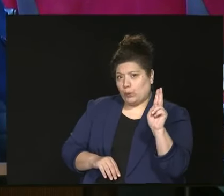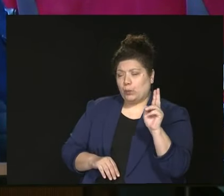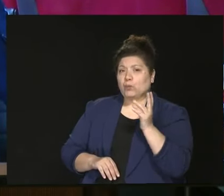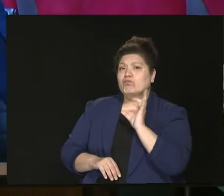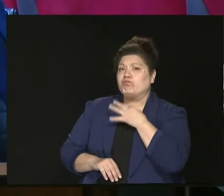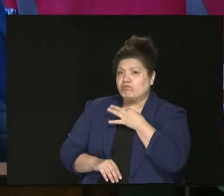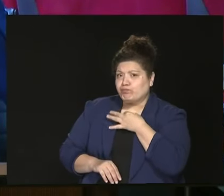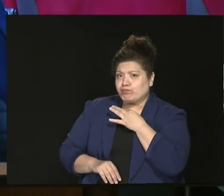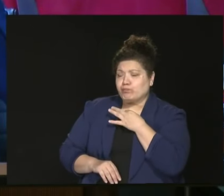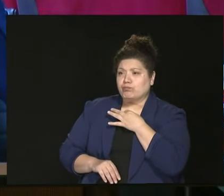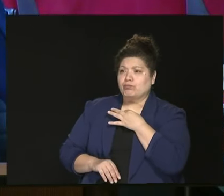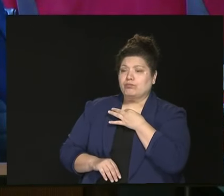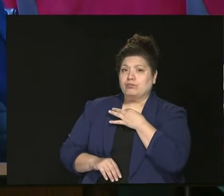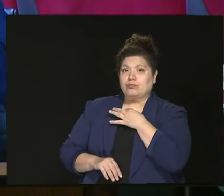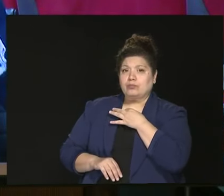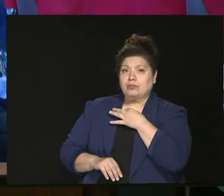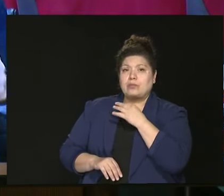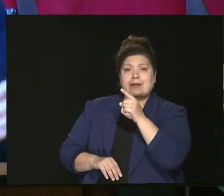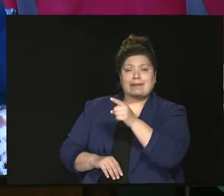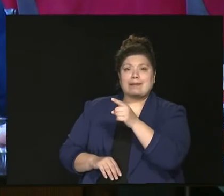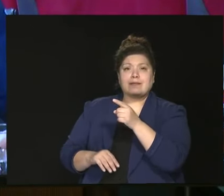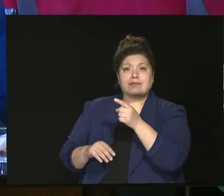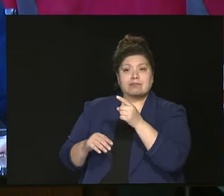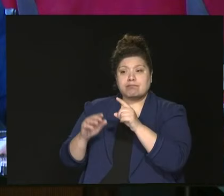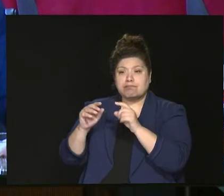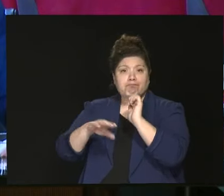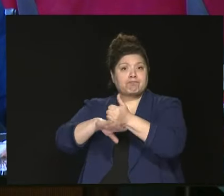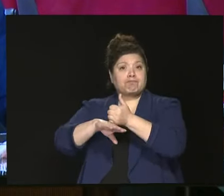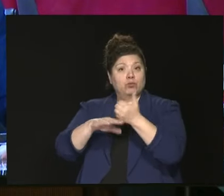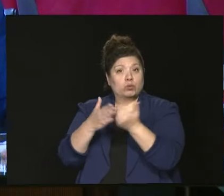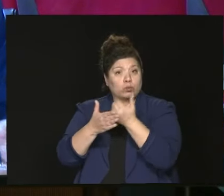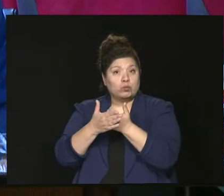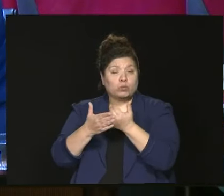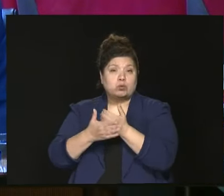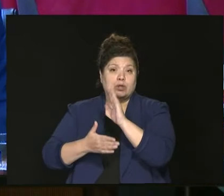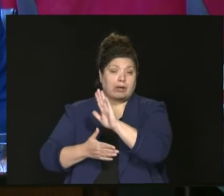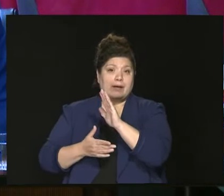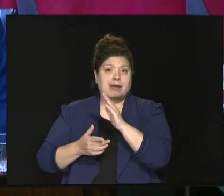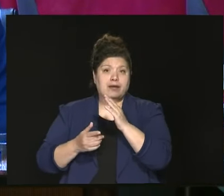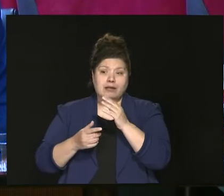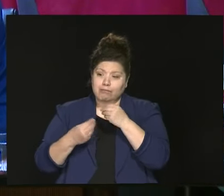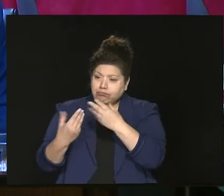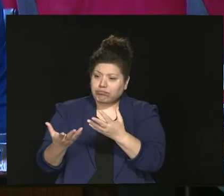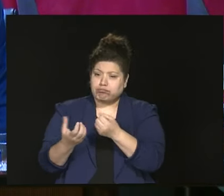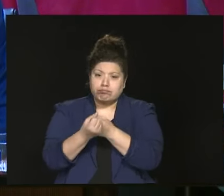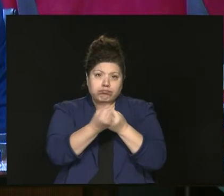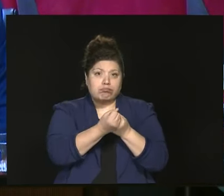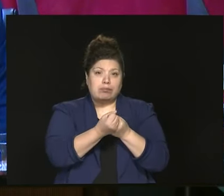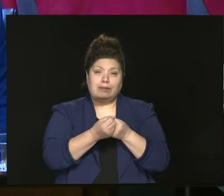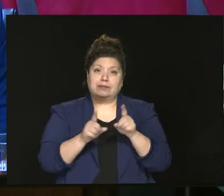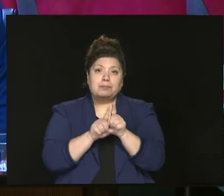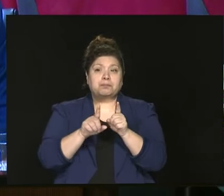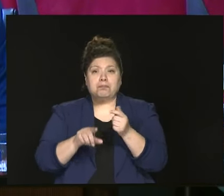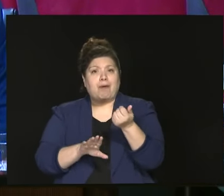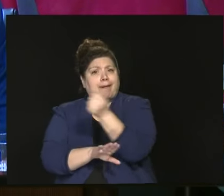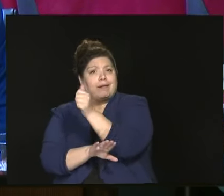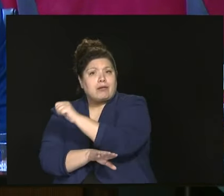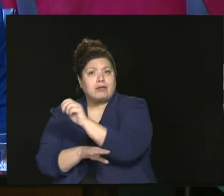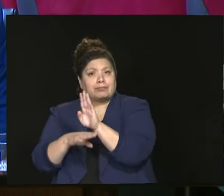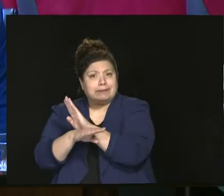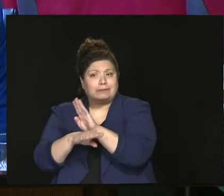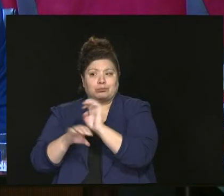This new plan, like many of the other personal and business emergency plans put in place, is set to go through